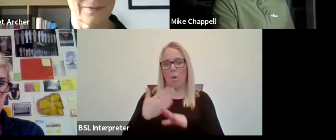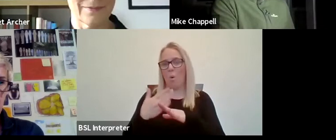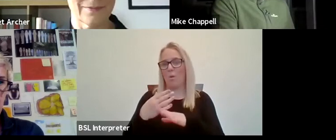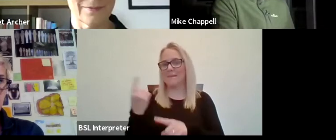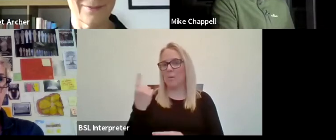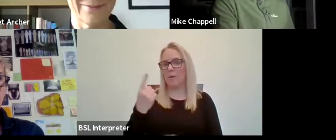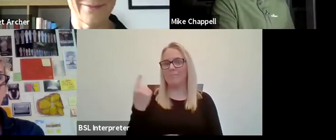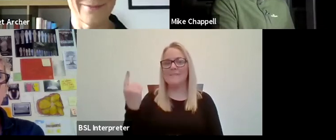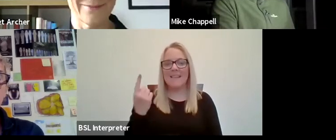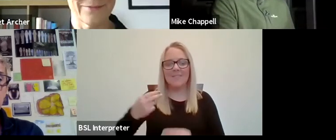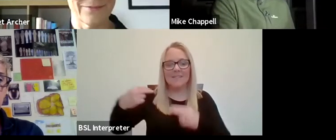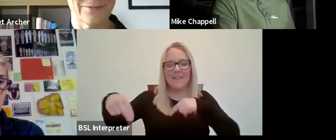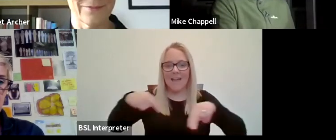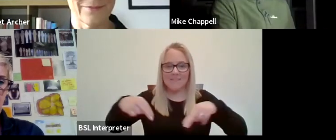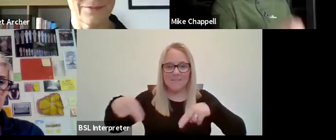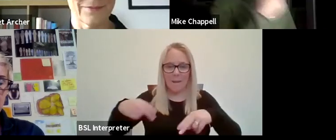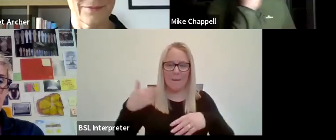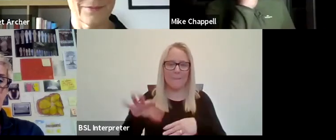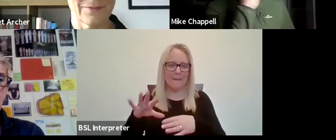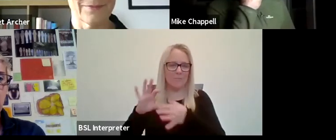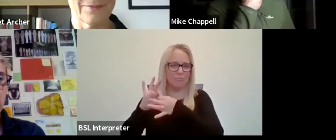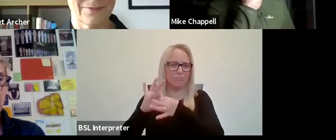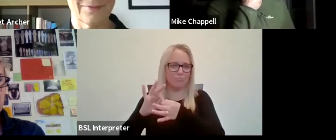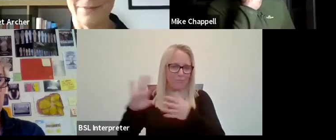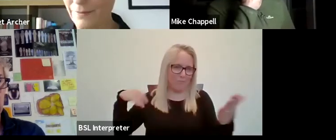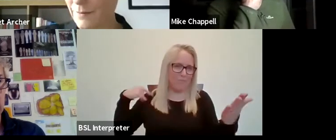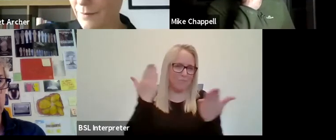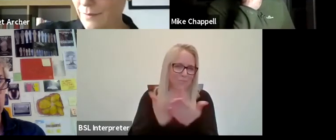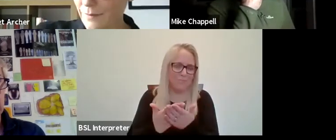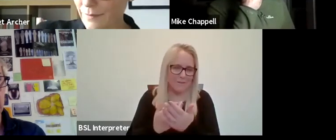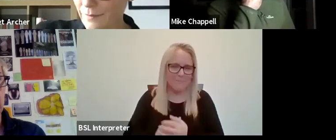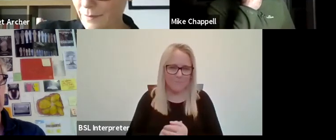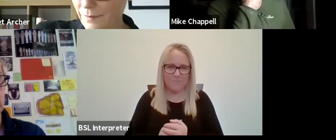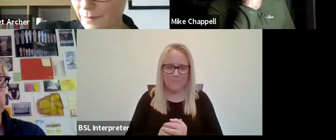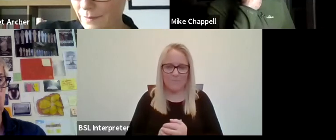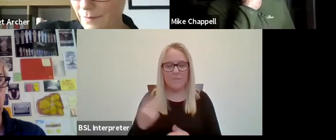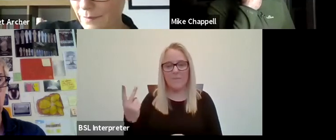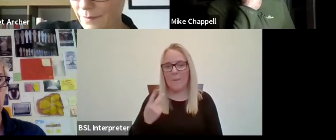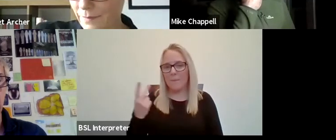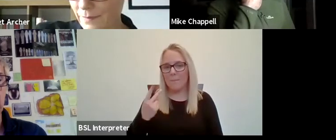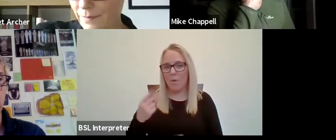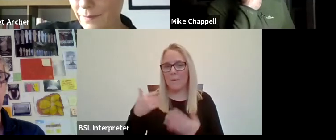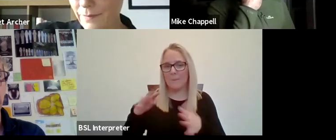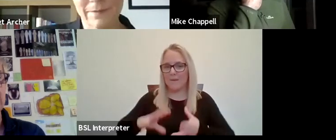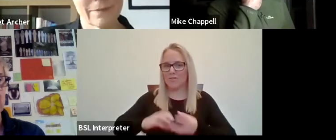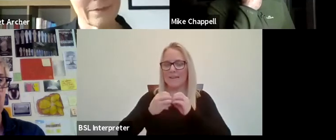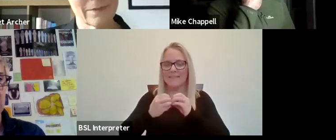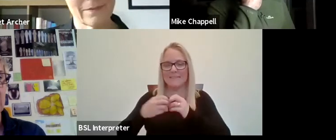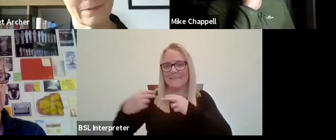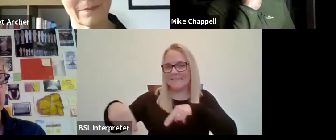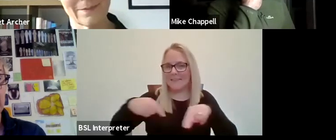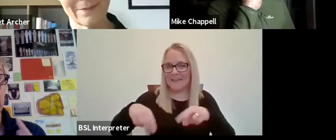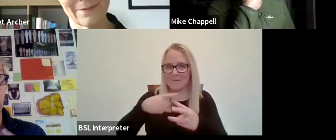worked with for a number of years, Freya Jeffs, and we then developed three sequences of choreography which were based